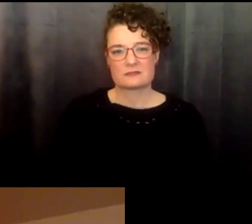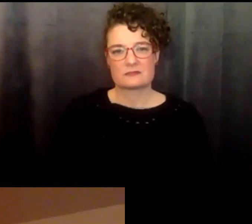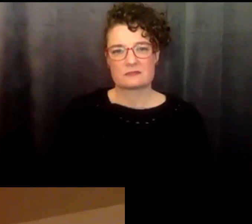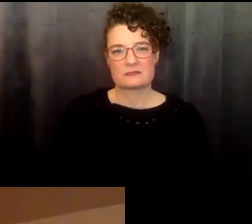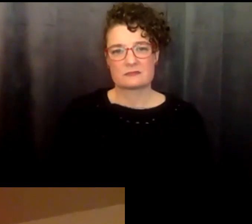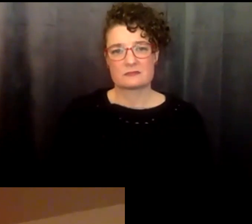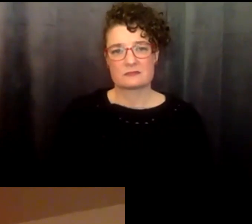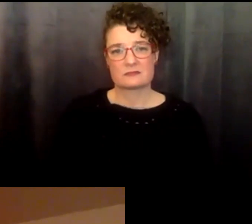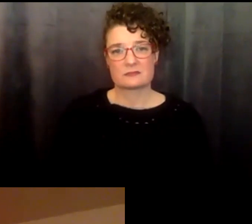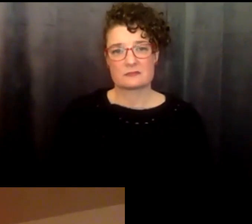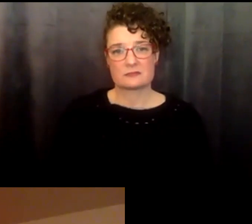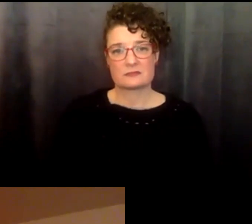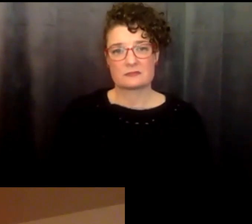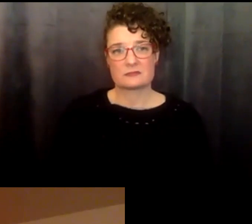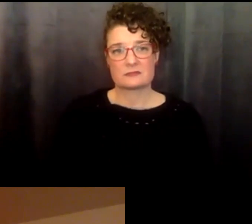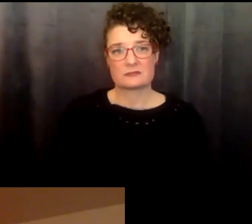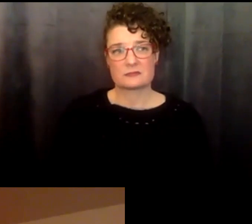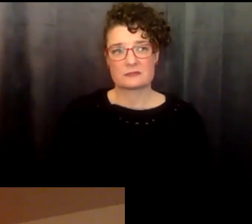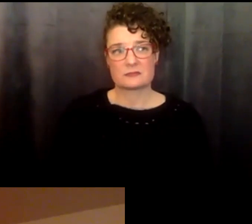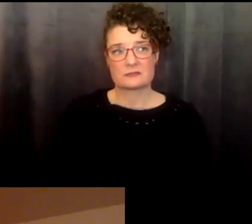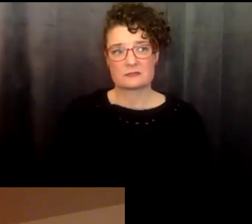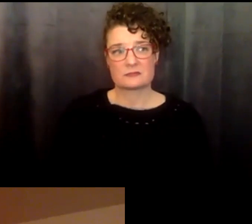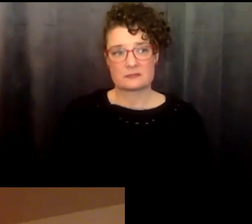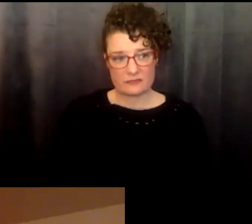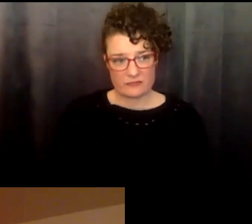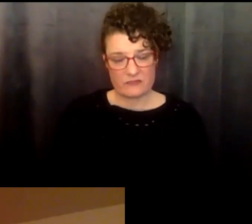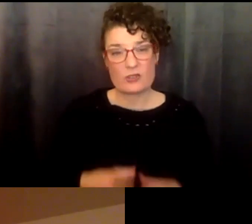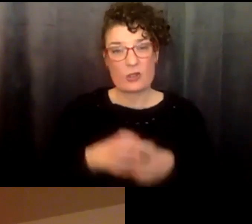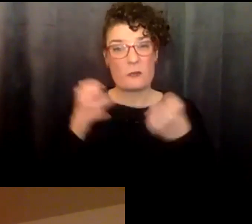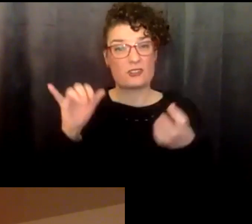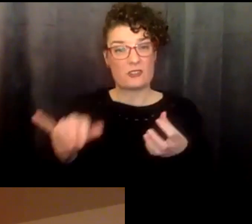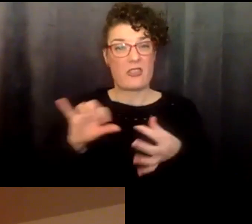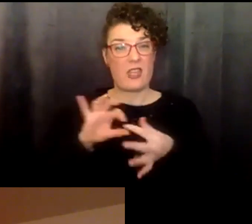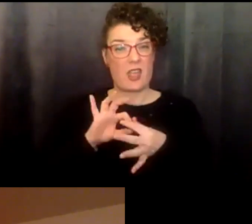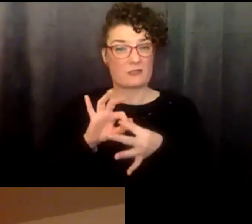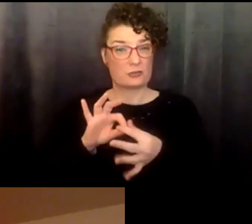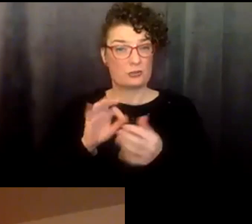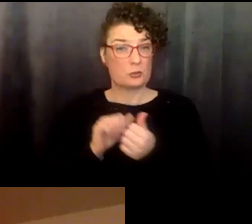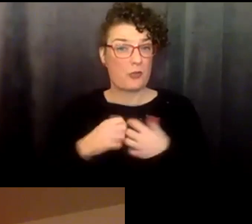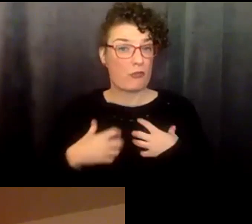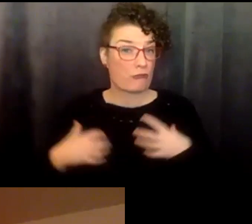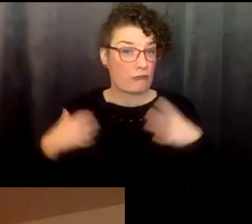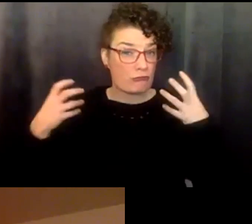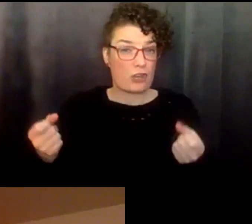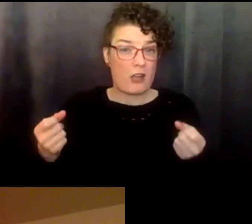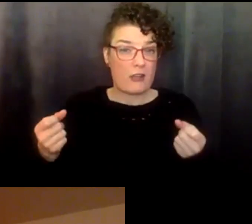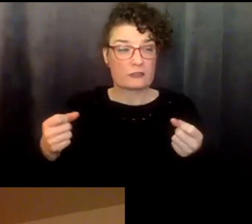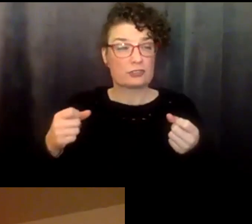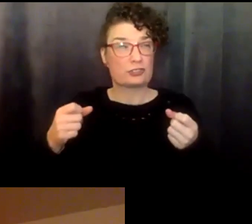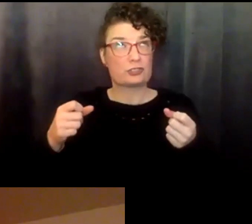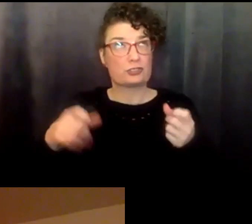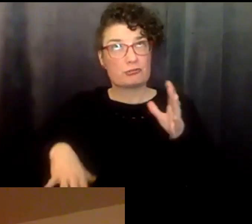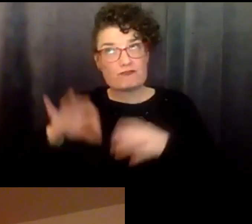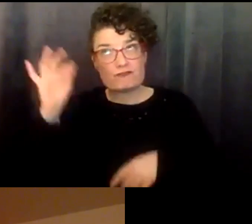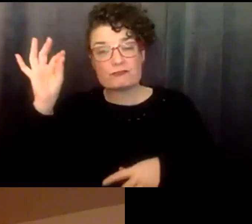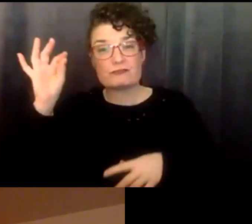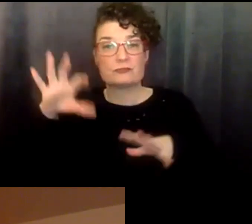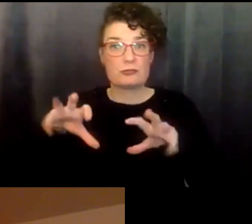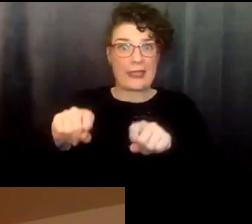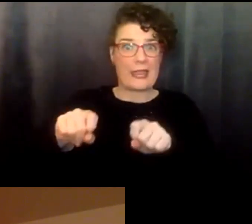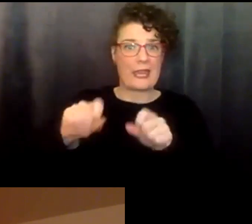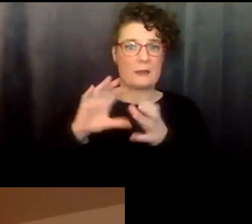so much of that also had to do with like recovering and reclaiming stories that I didn't necessarily know everything